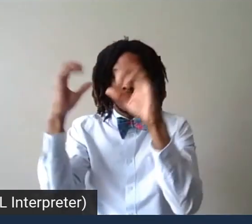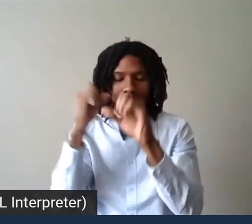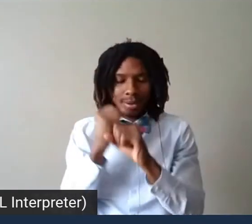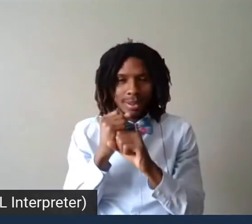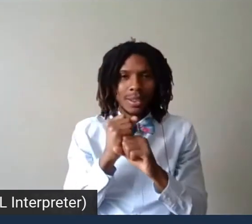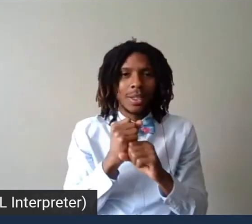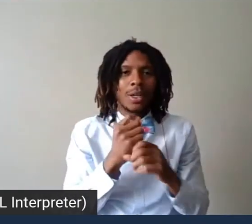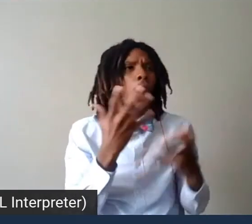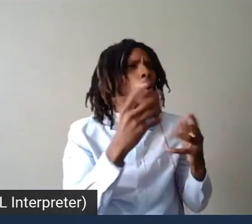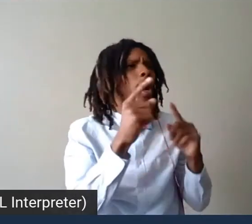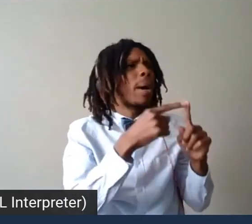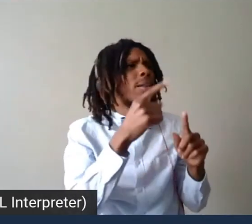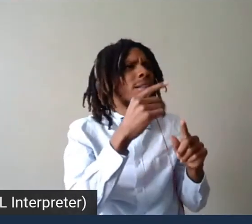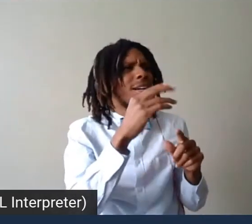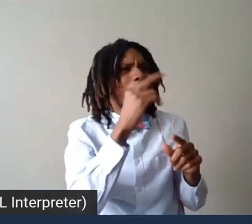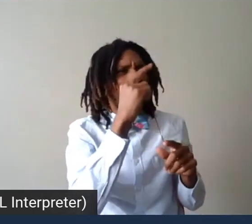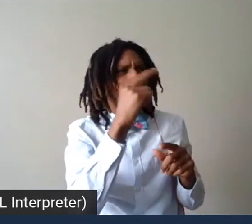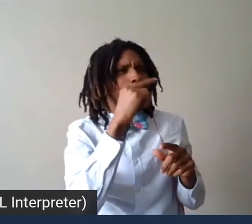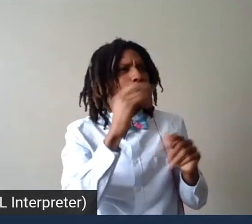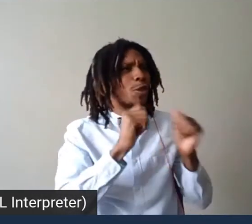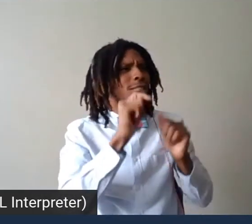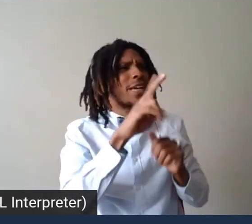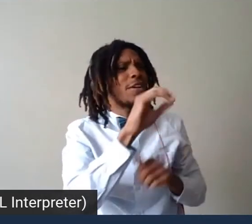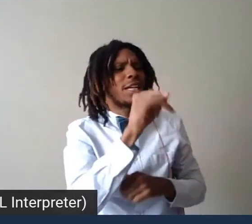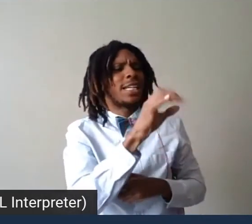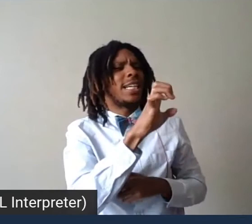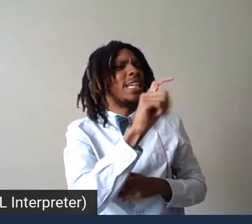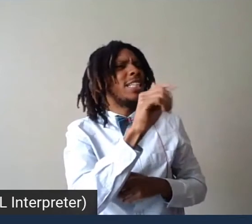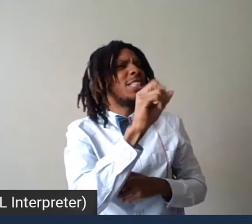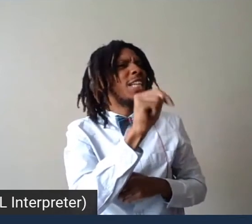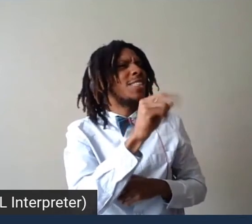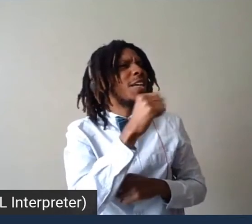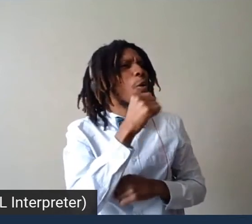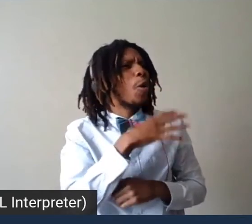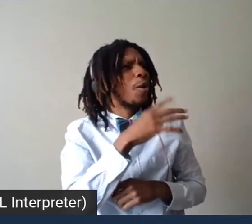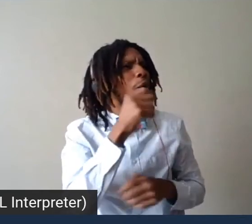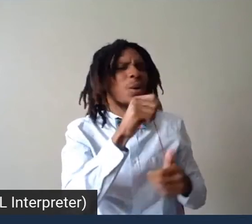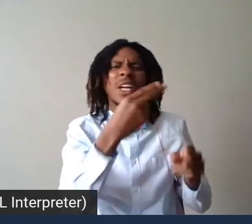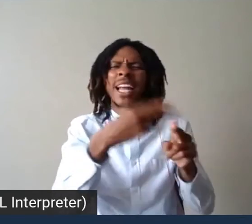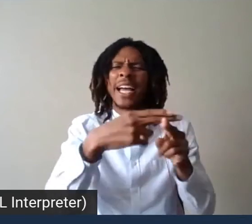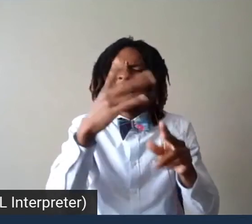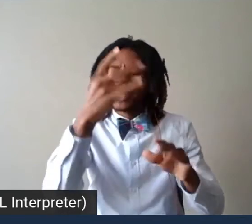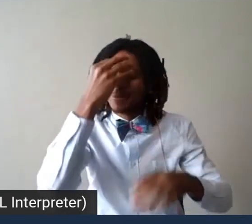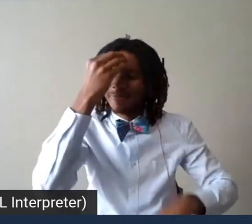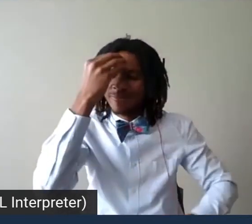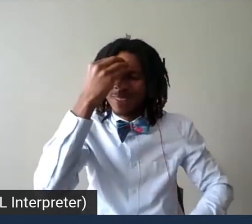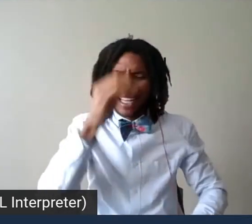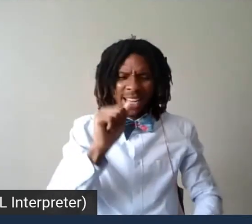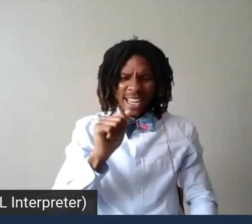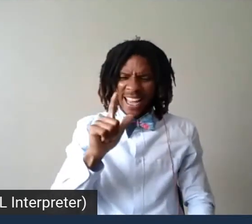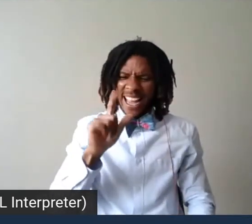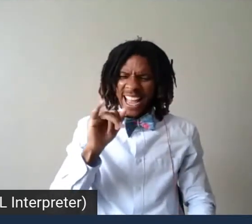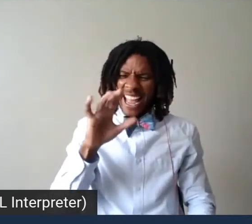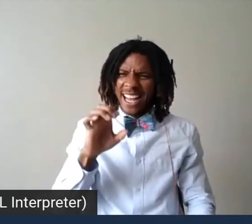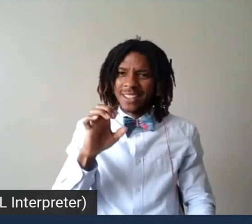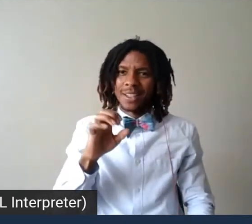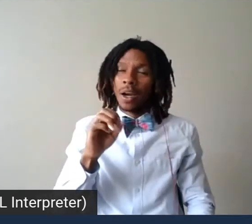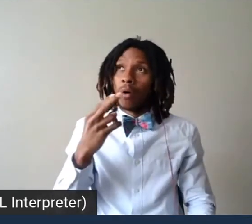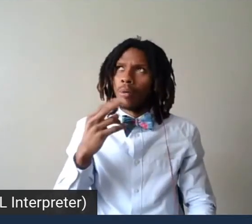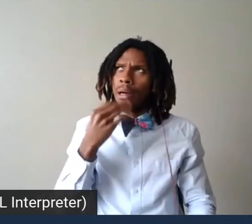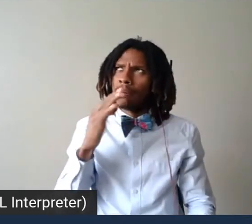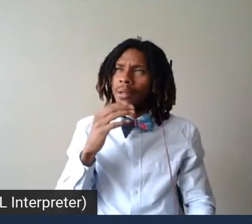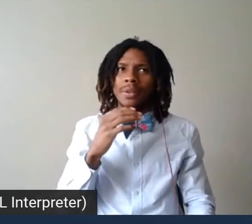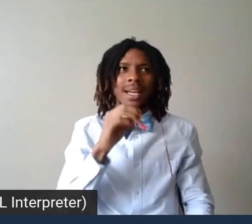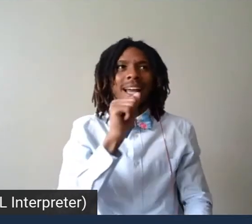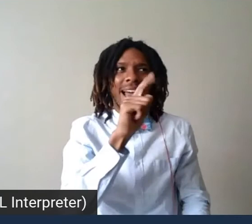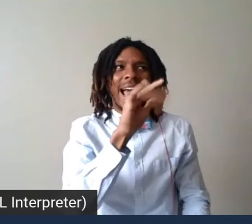the Jetson robot? What was her name? What's her name? Alice? Yeah. Yeah. So something